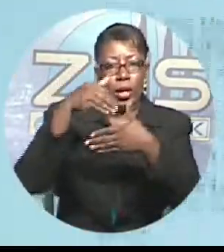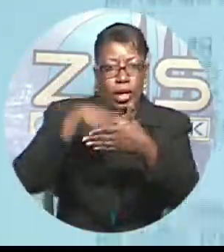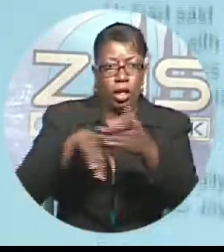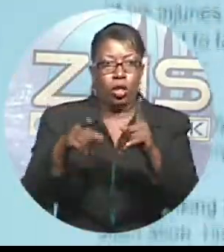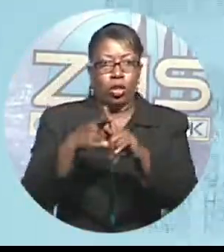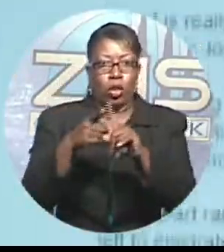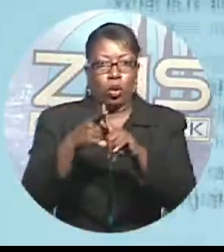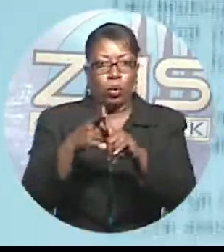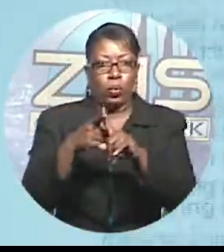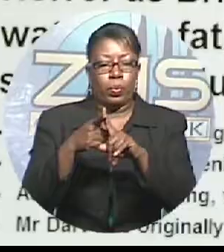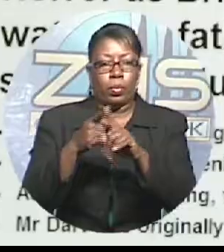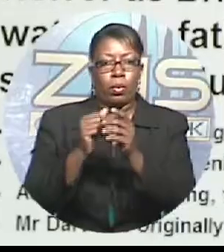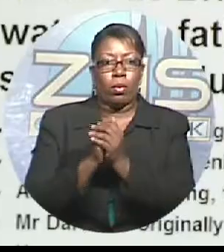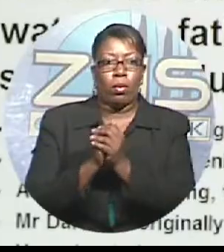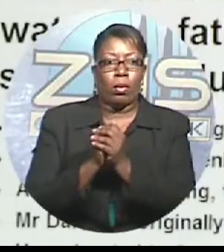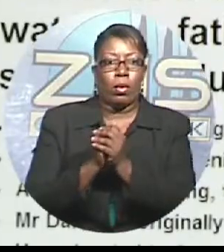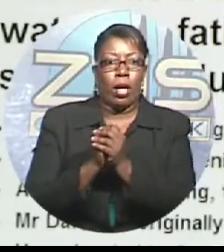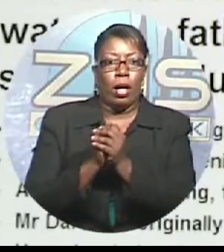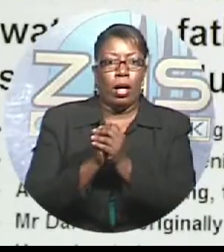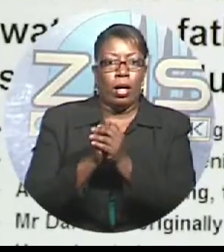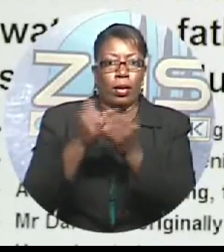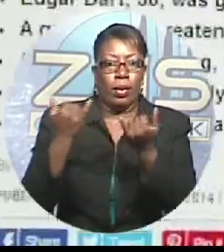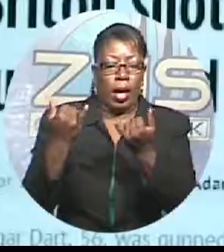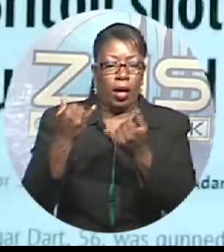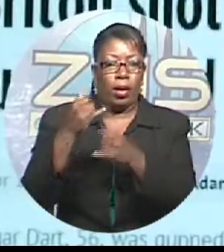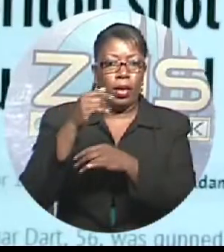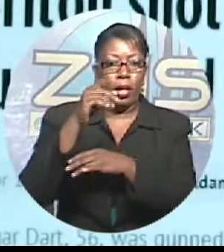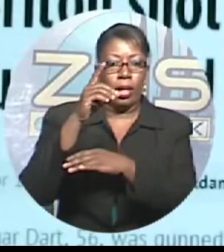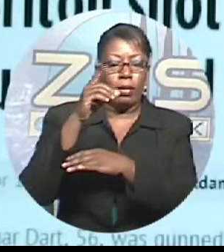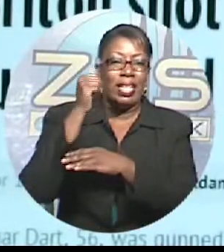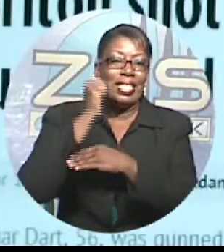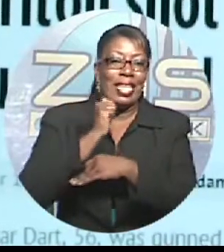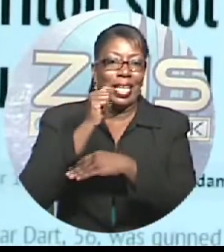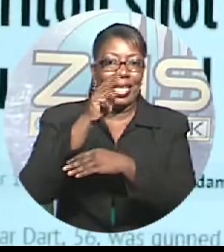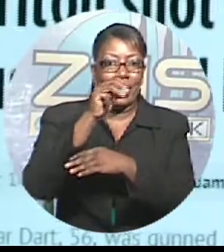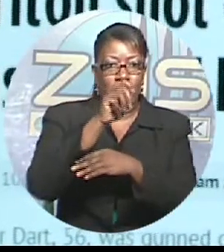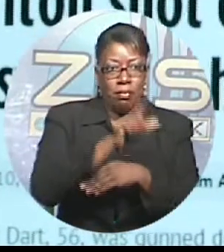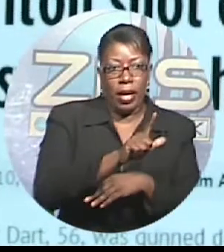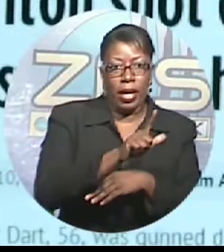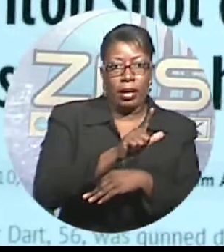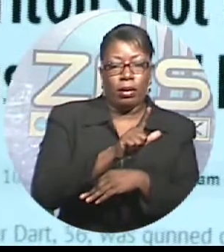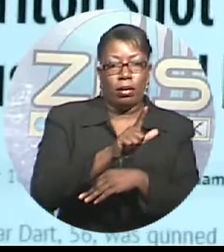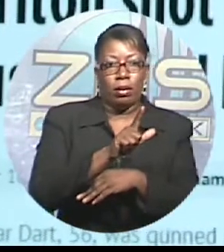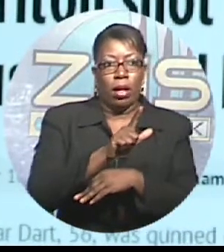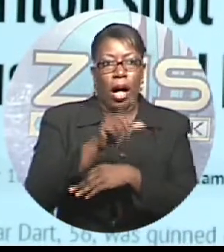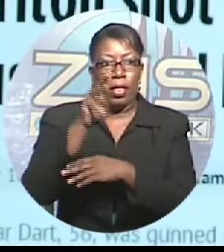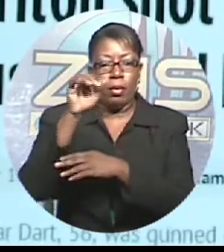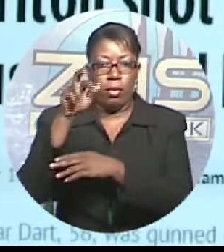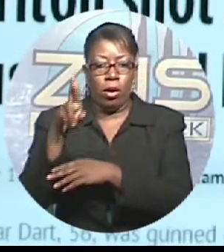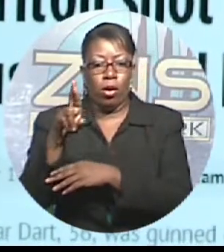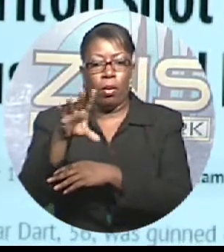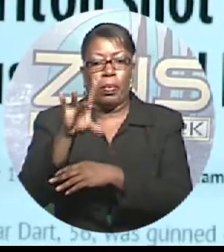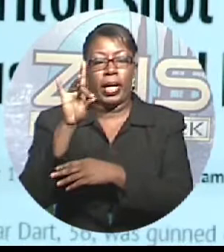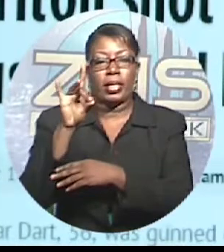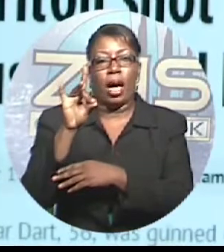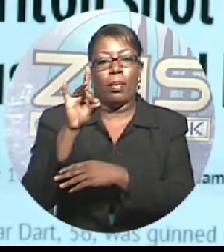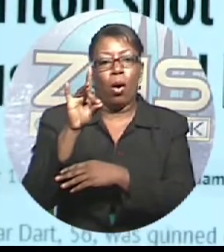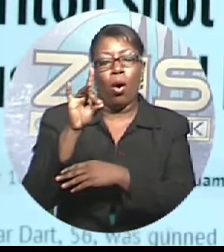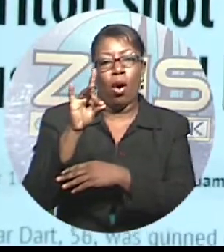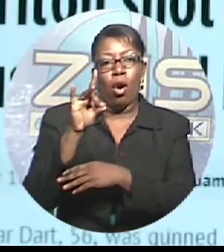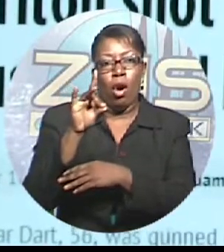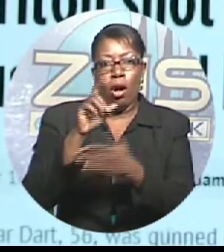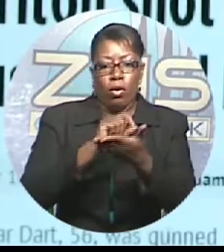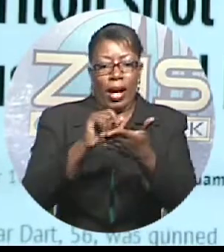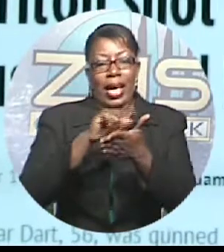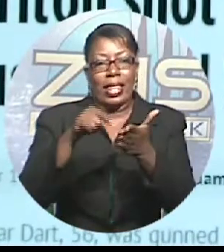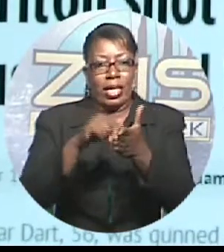The British Broadcasting Corporation, the Daily Mail, and the UK Mirror have all picked up the story. In an interview with the Mirror, Michael Dart, who's the